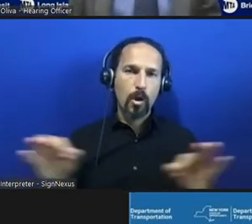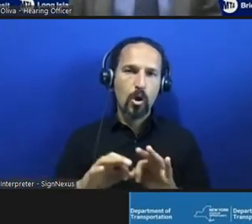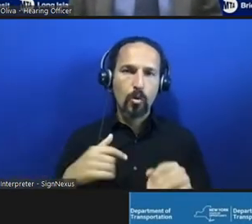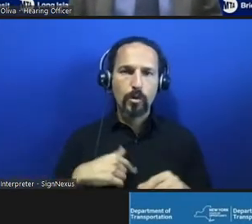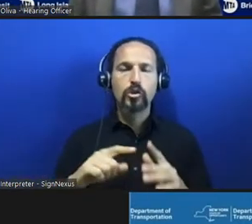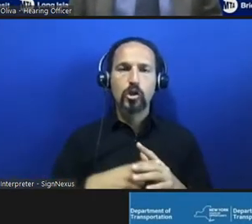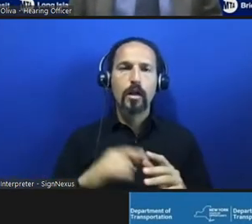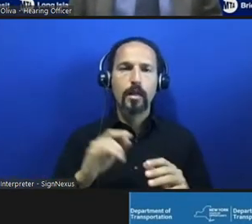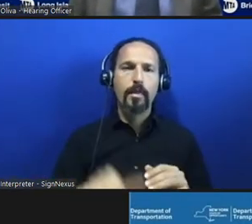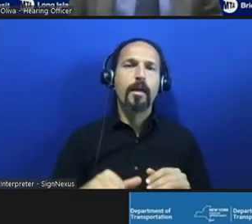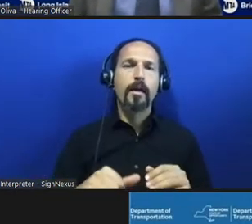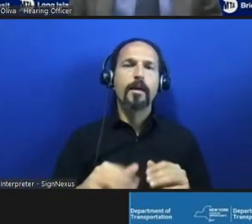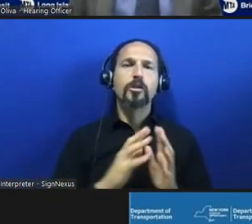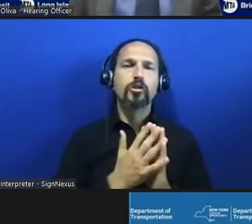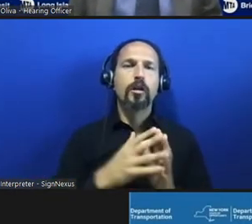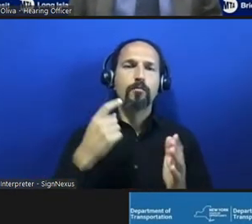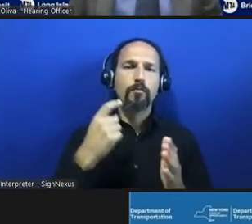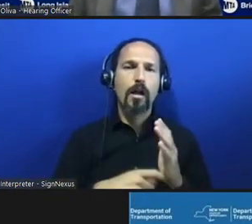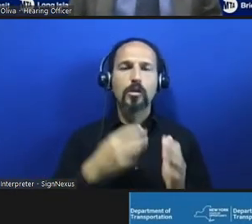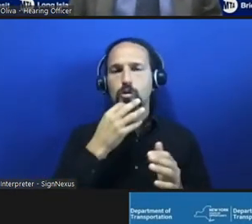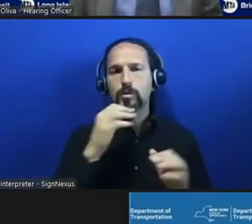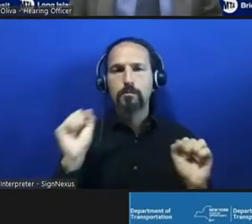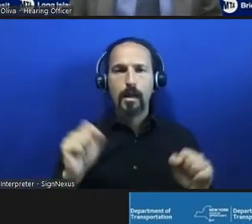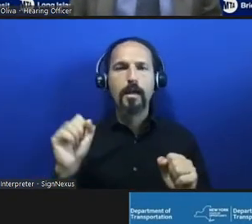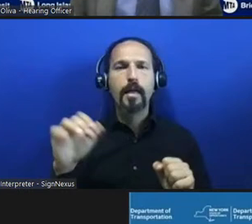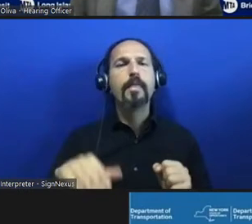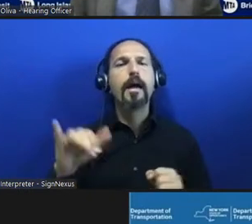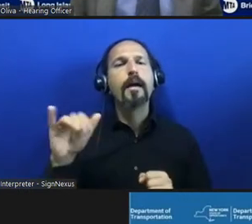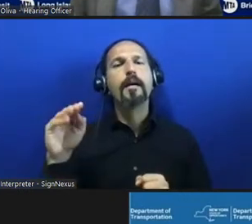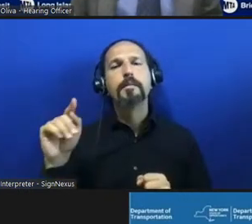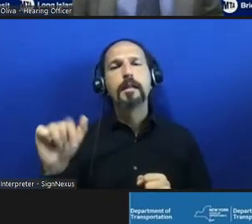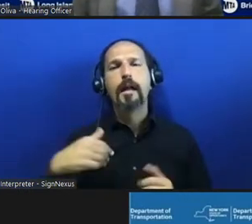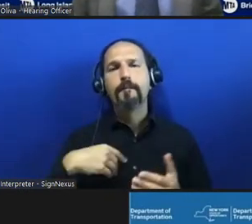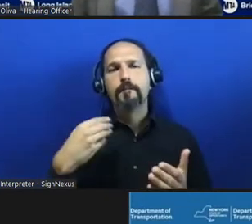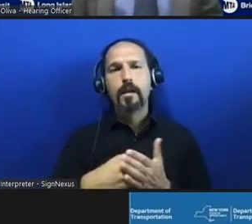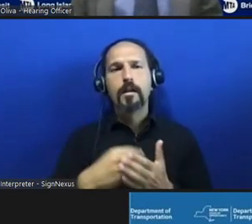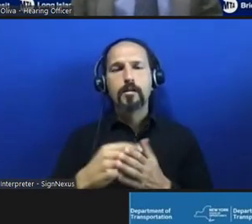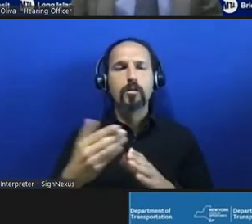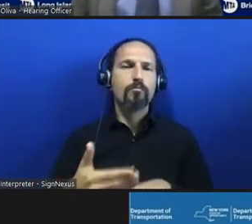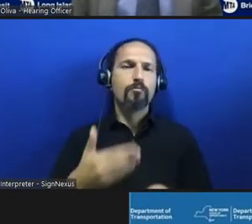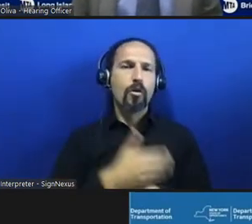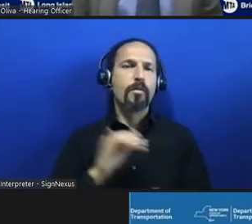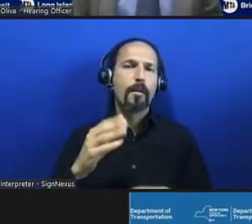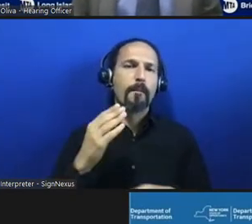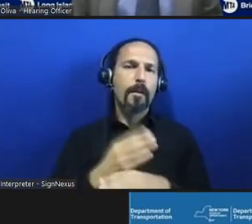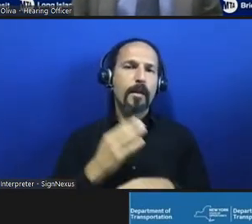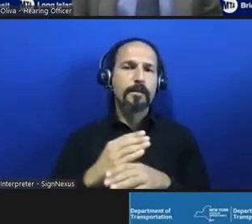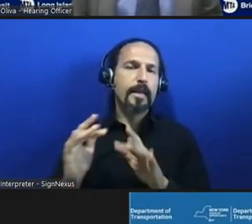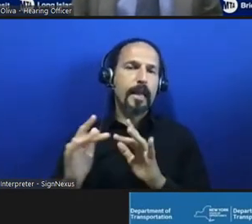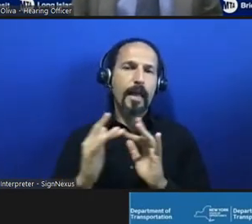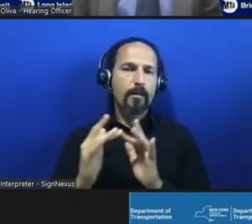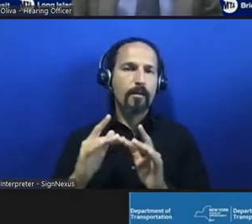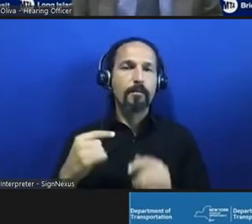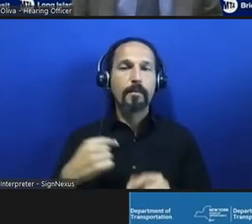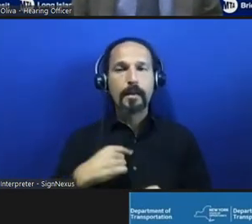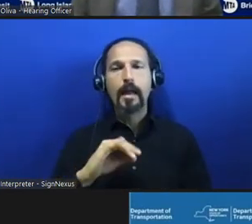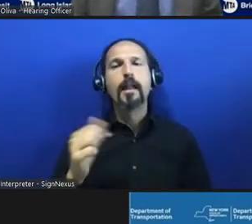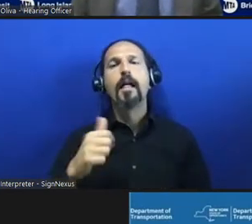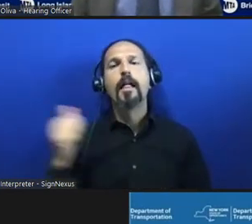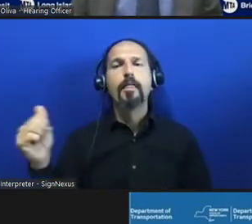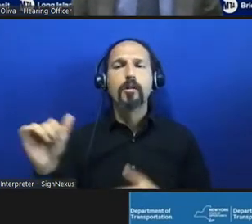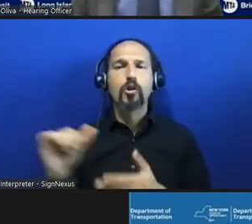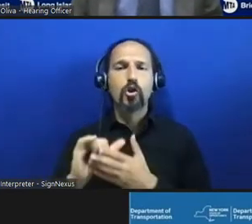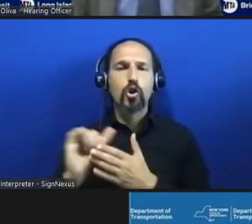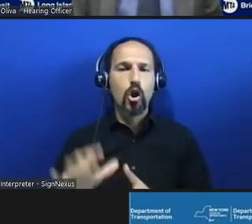Implement congestion pricing as soon as possible so the MTA has the funds to improve their Bus and Train Network which I and millions of other New Yorkers